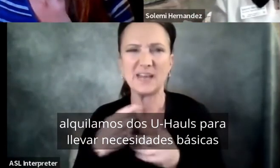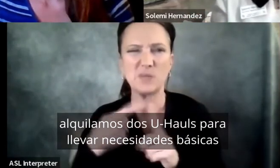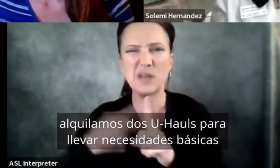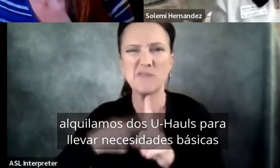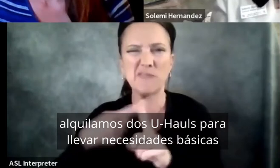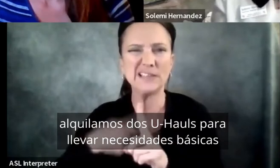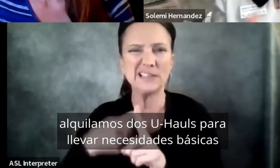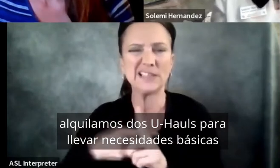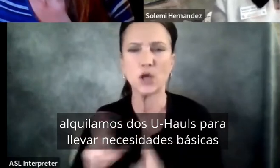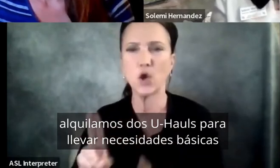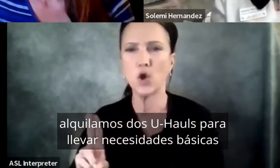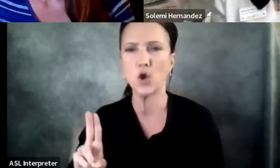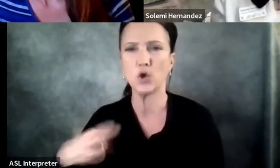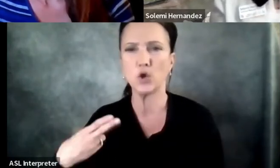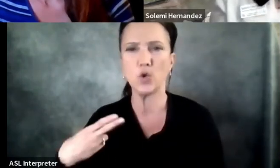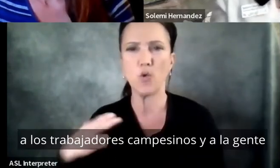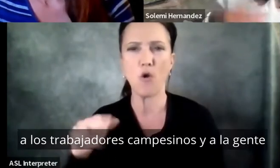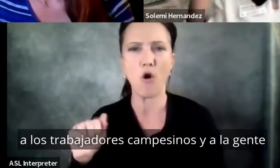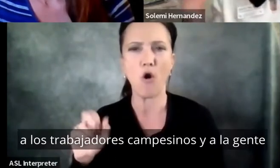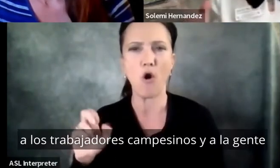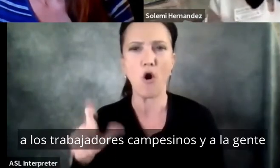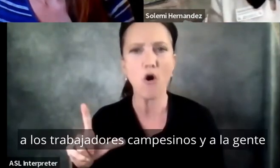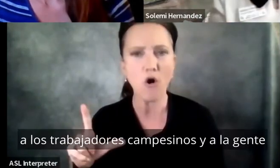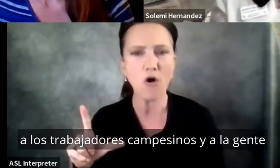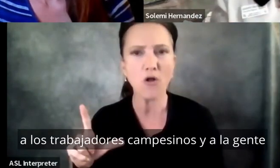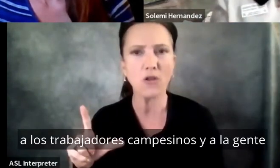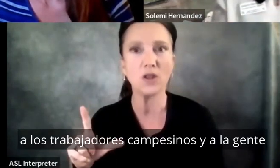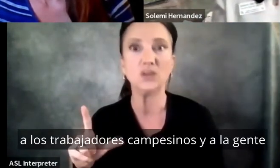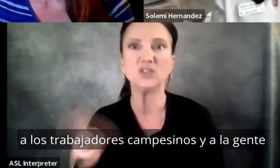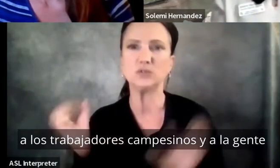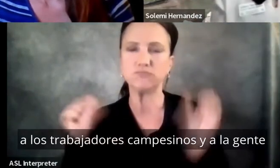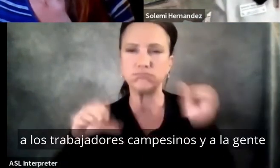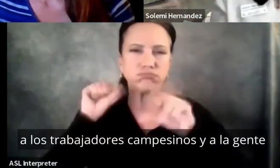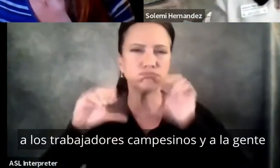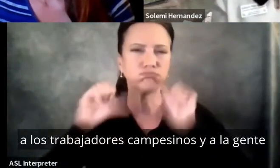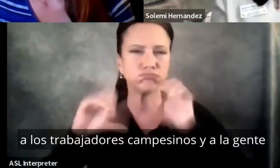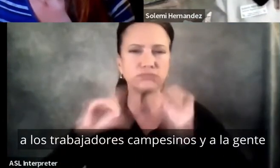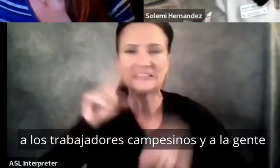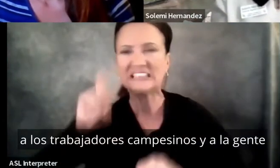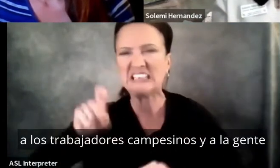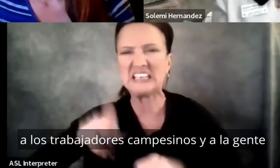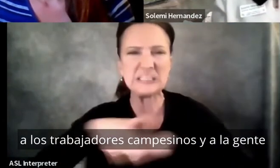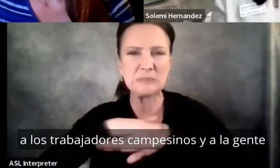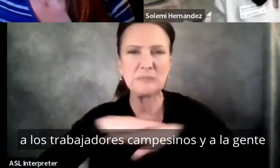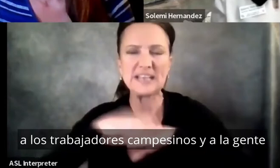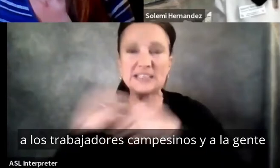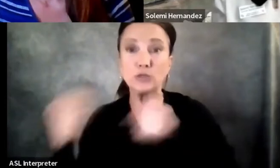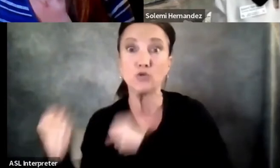two U-Hauls to take, you know, basic needs to the farmer workers and to those